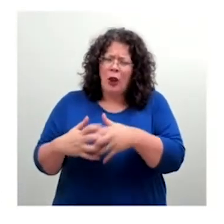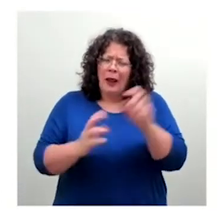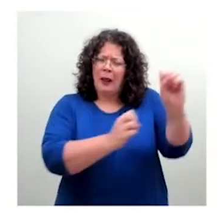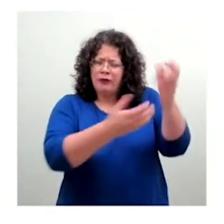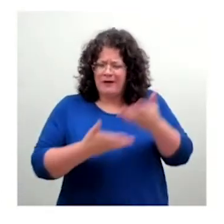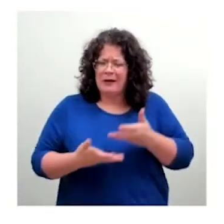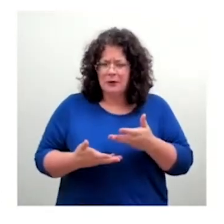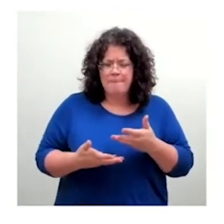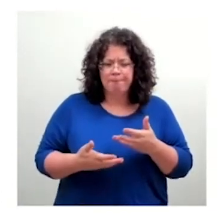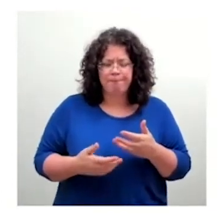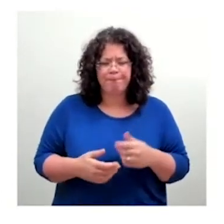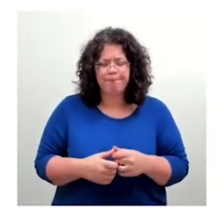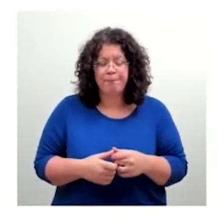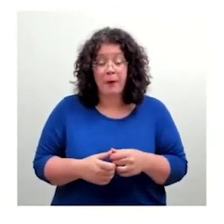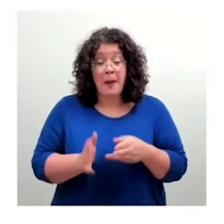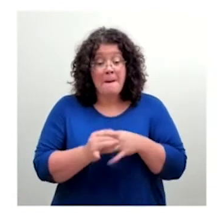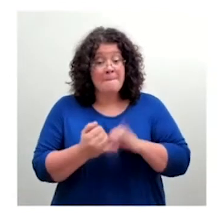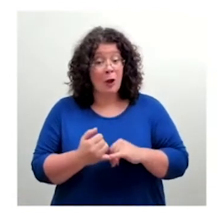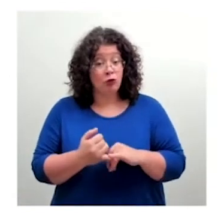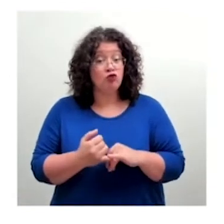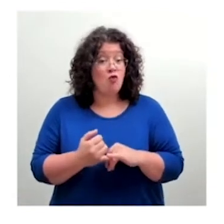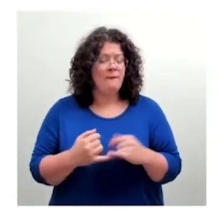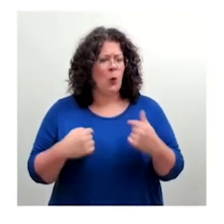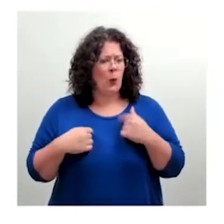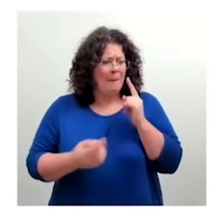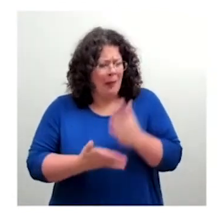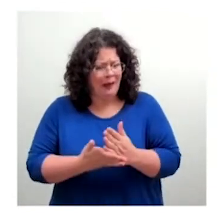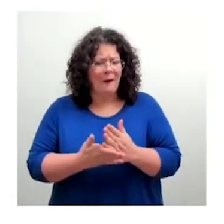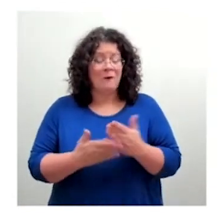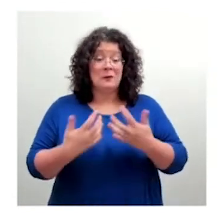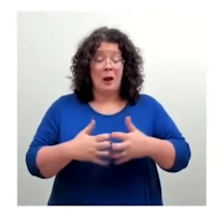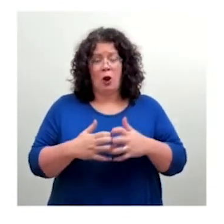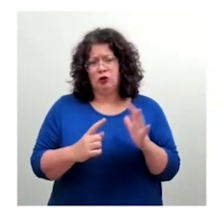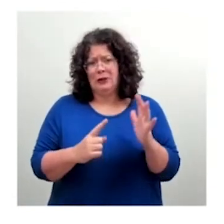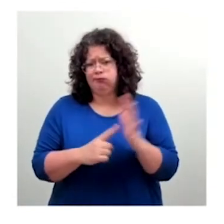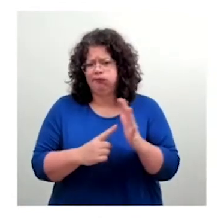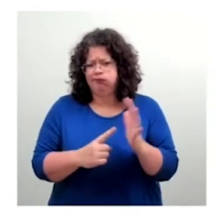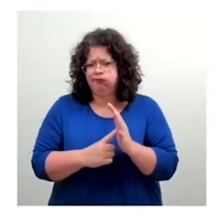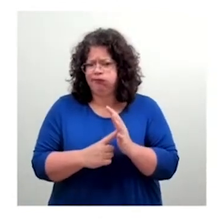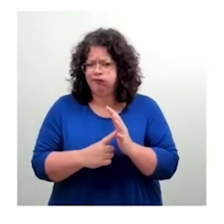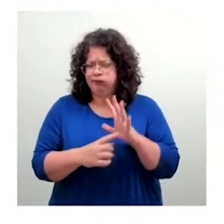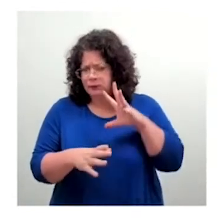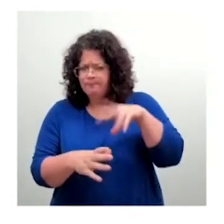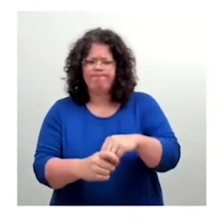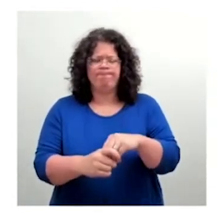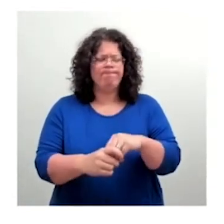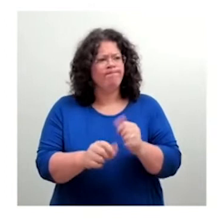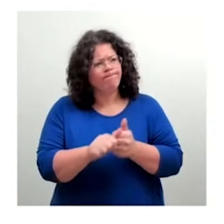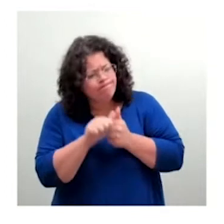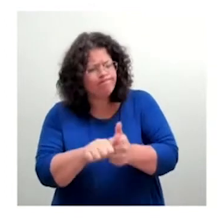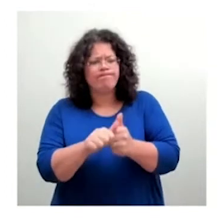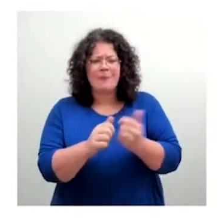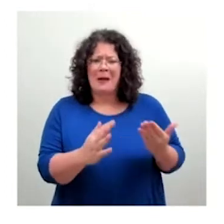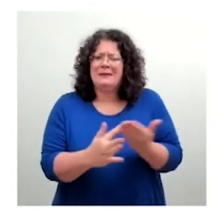role to play in supporting accessibility in general. And in my role, I run our local and regional government business. So